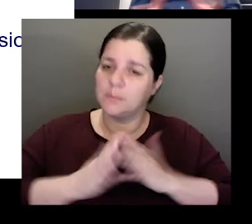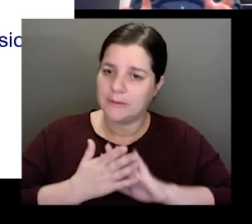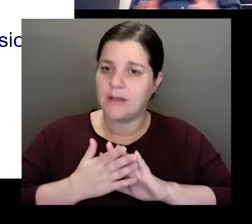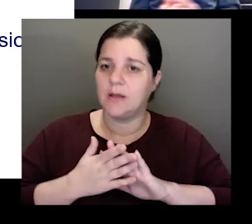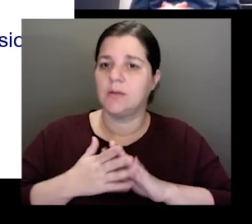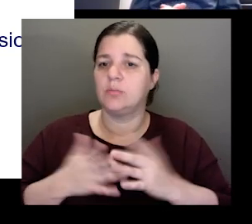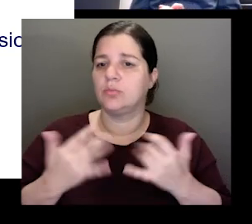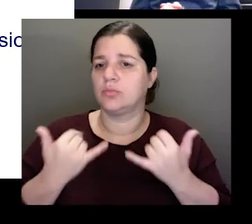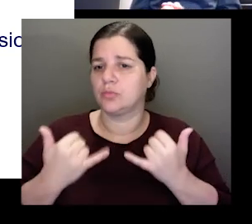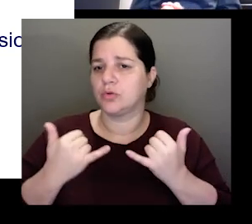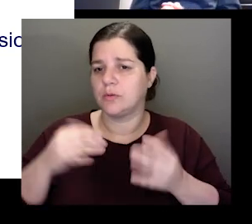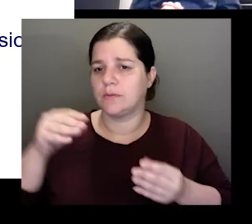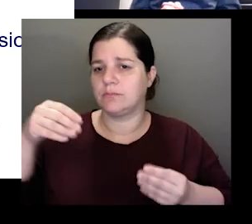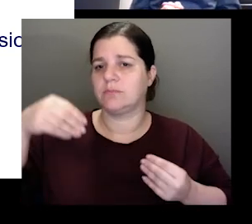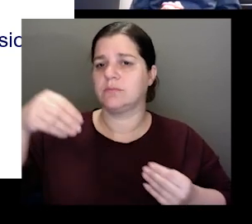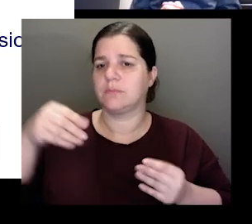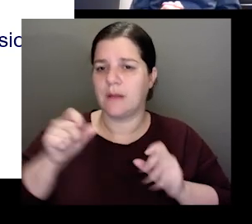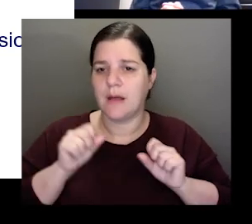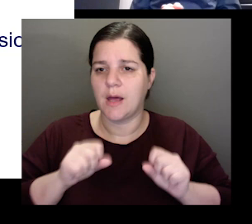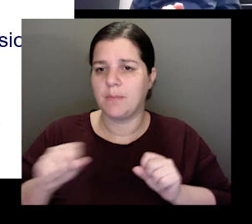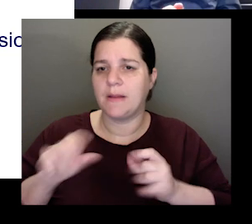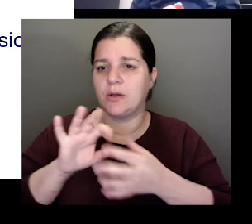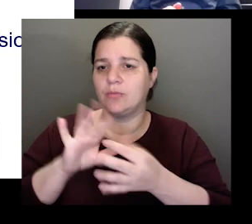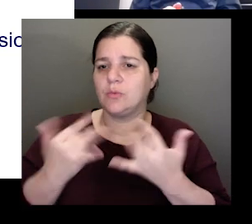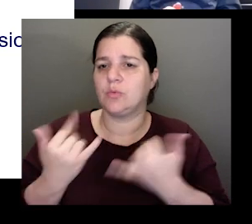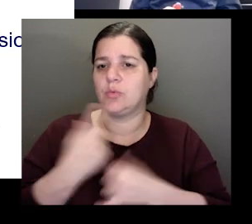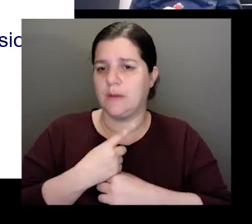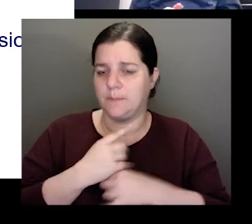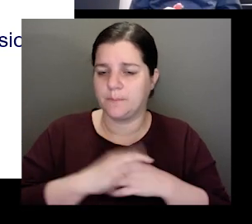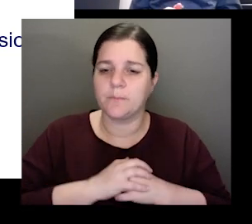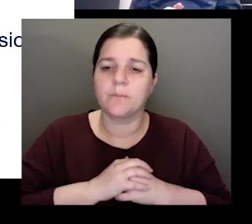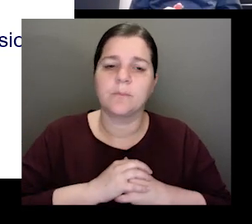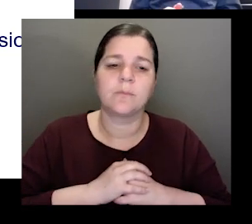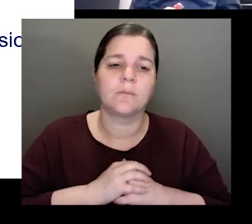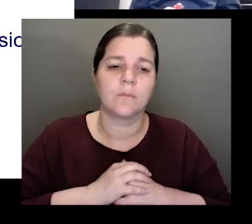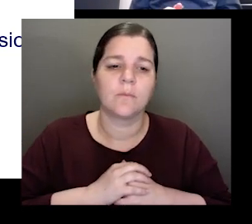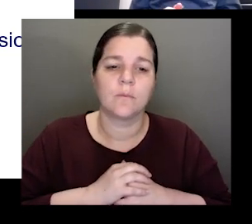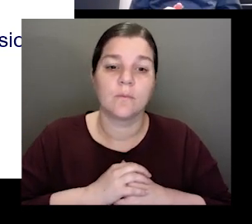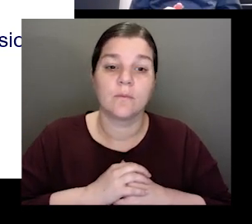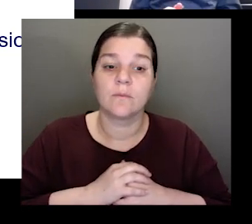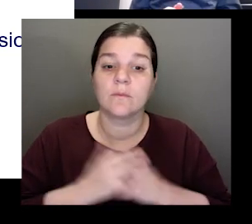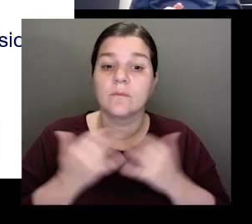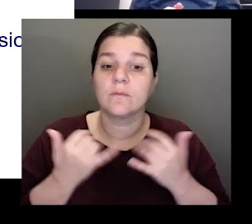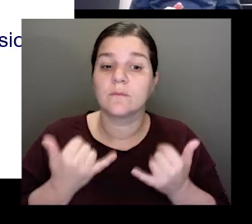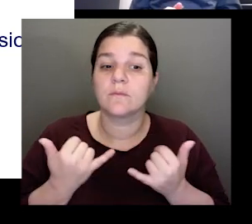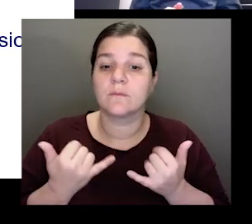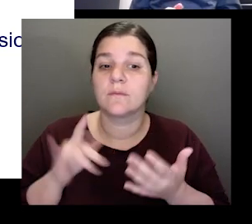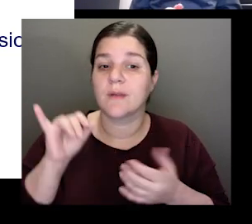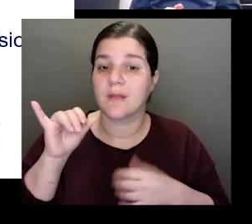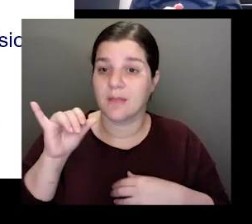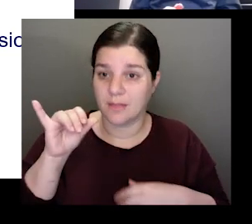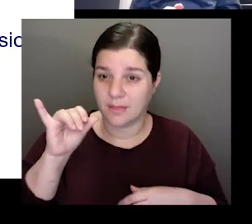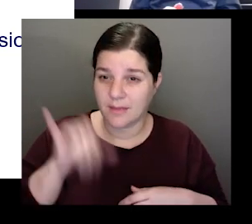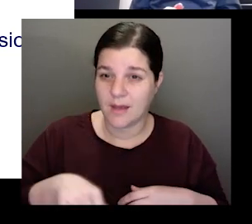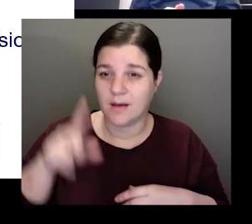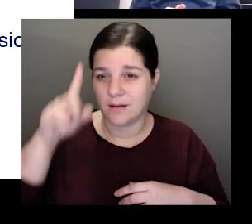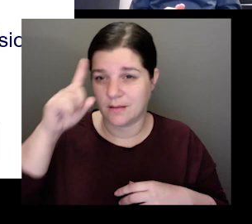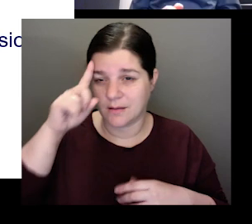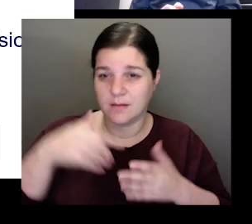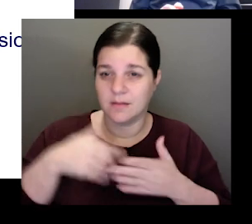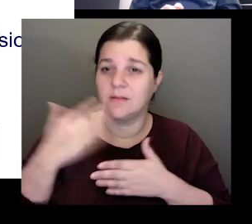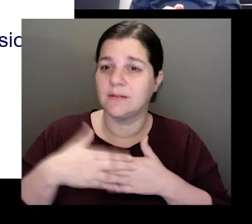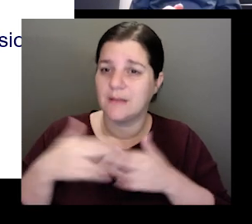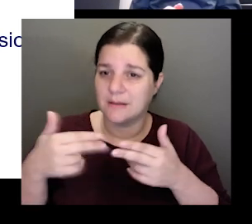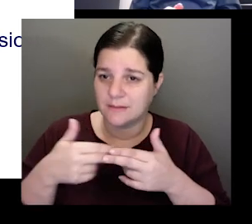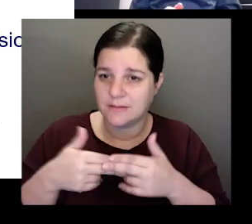document or the capability that we're releasing today. So with that, I believe the next slide is going to Mr.